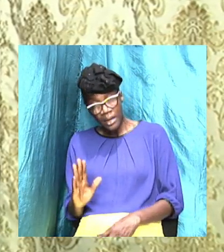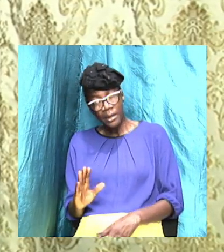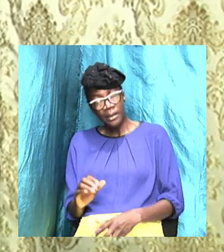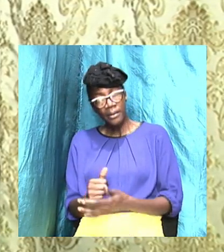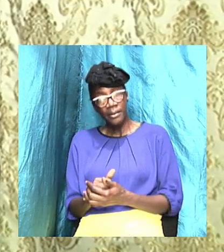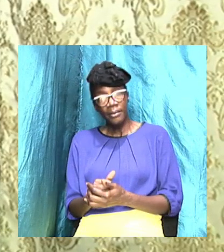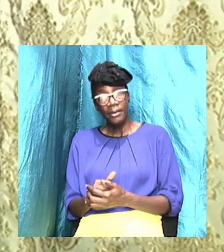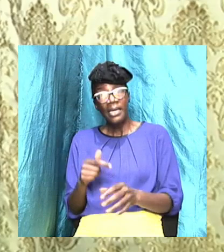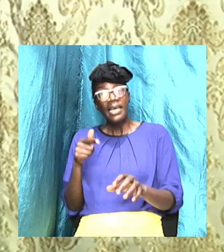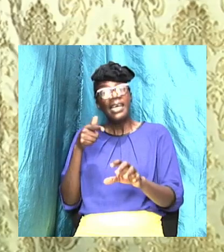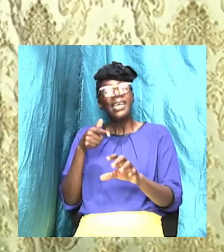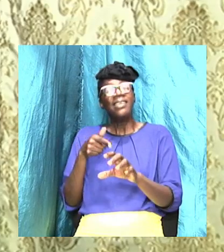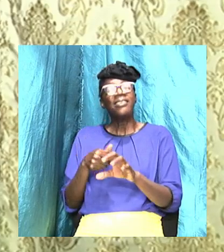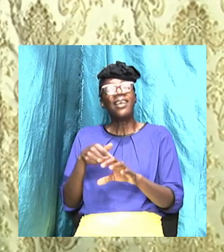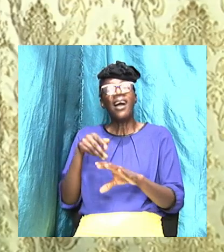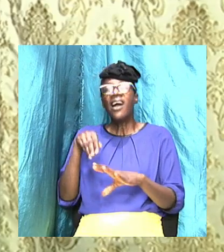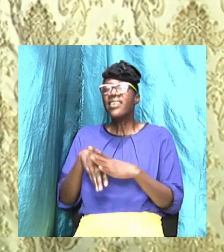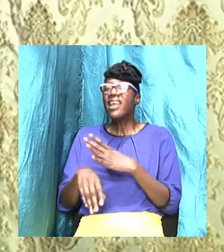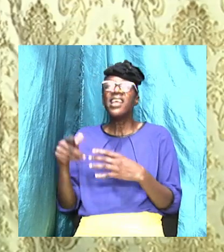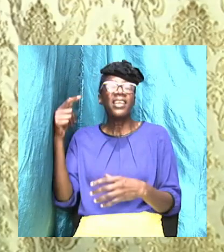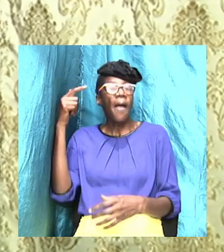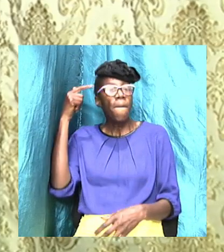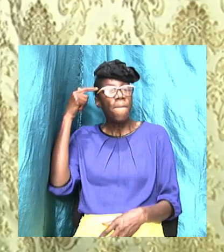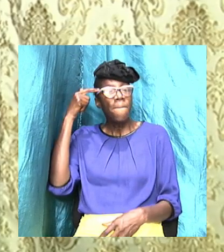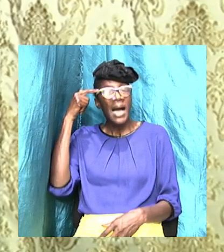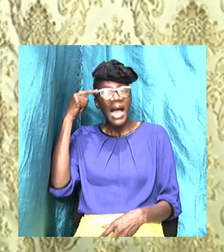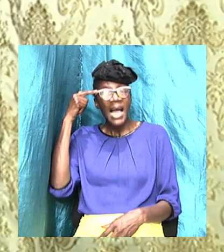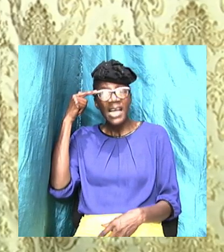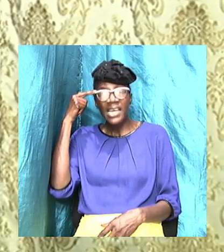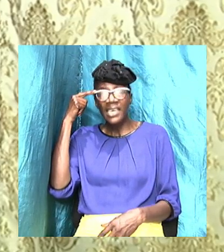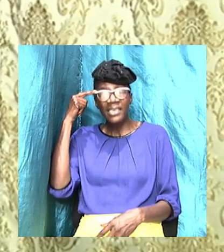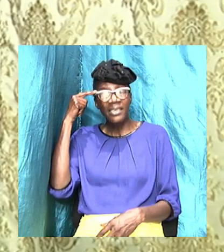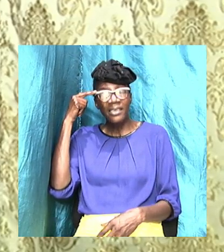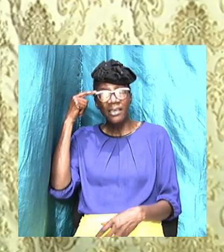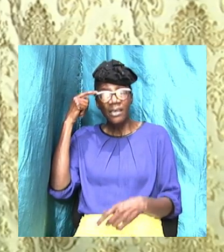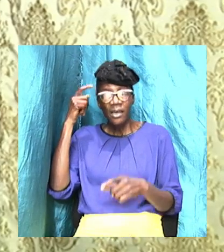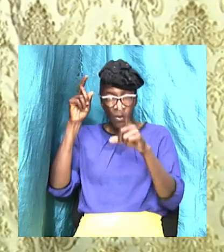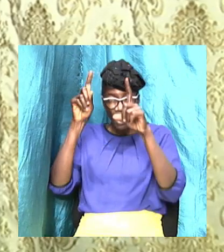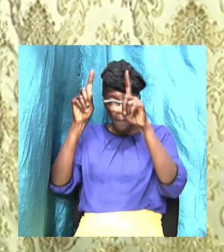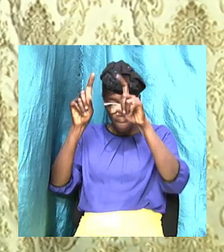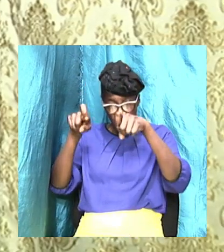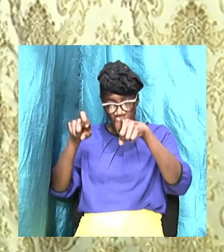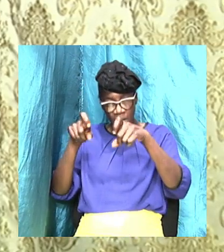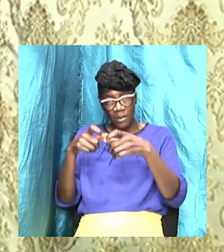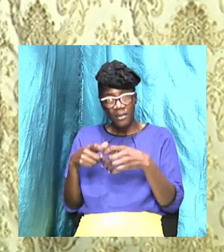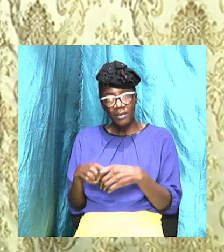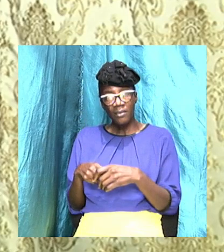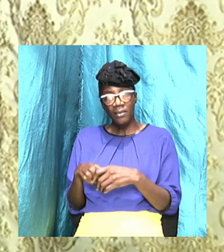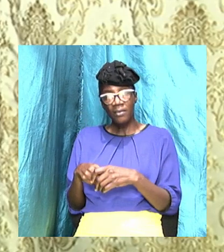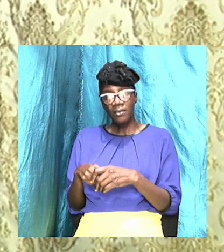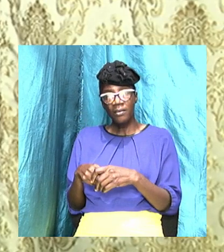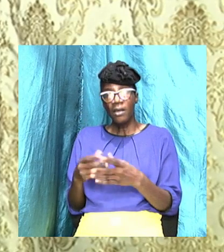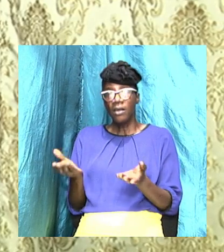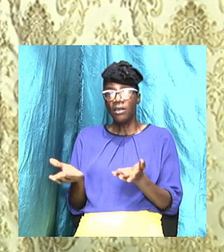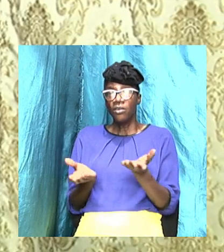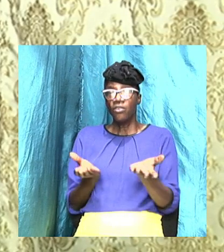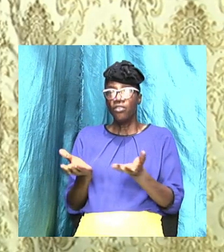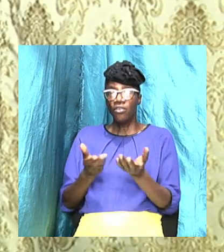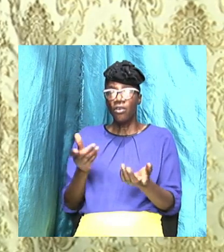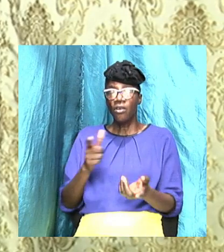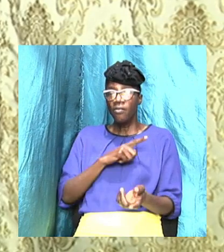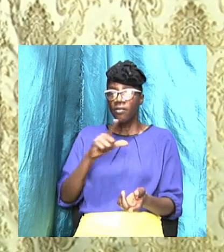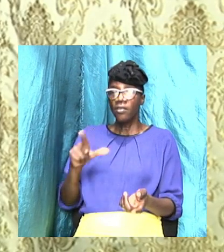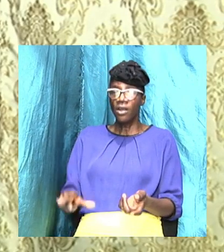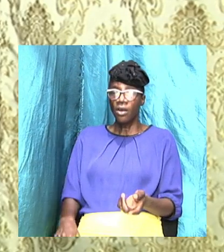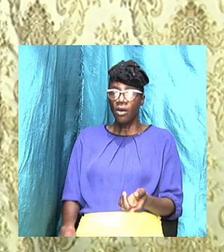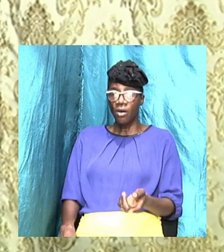So it starts from within our mind, a mindset that we must, amen, serve the Lord and